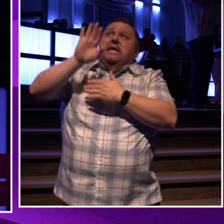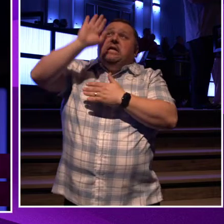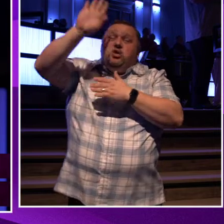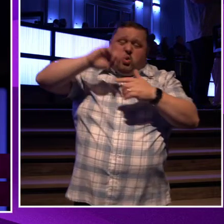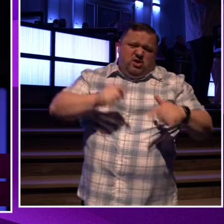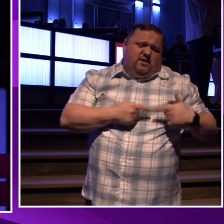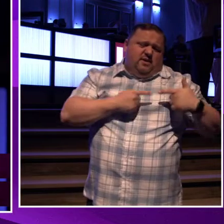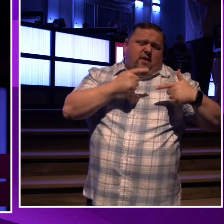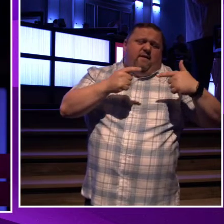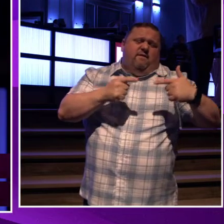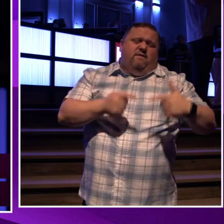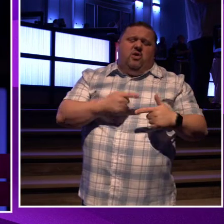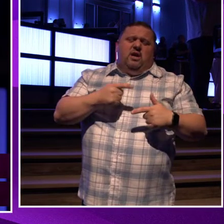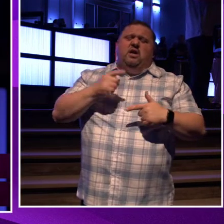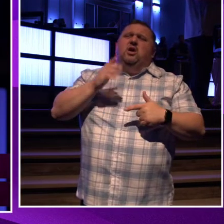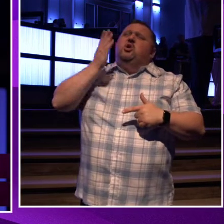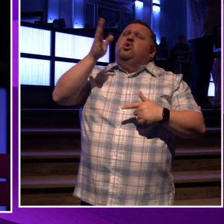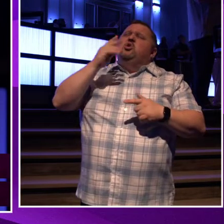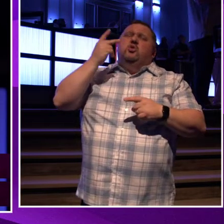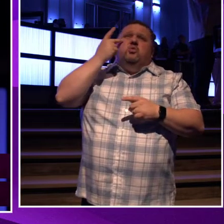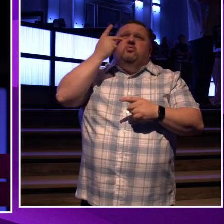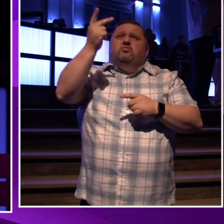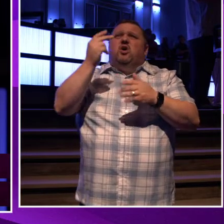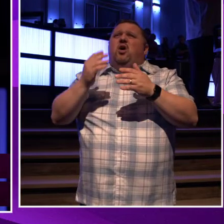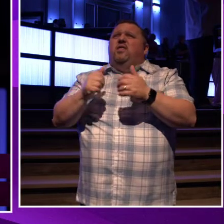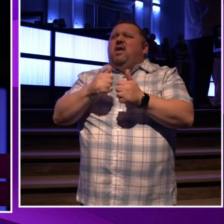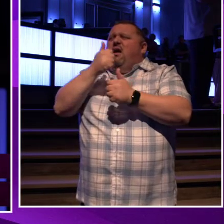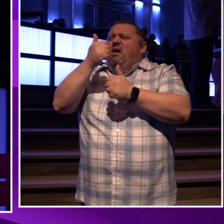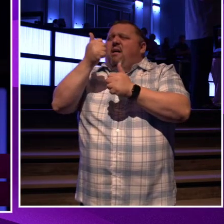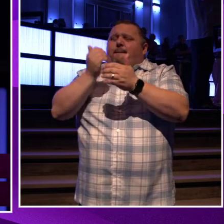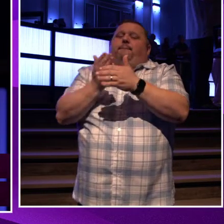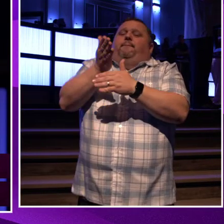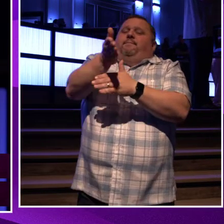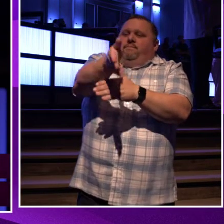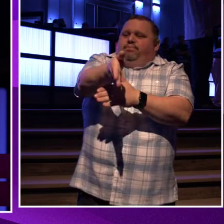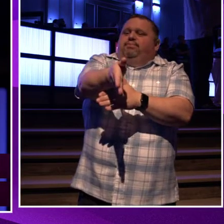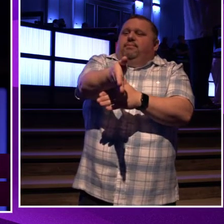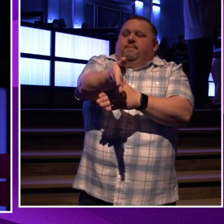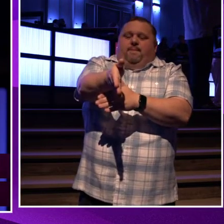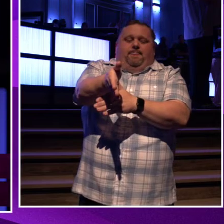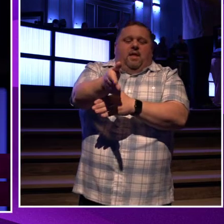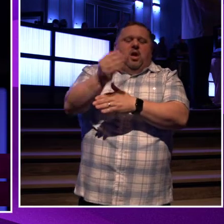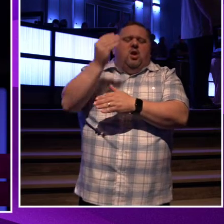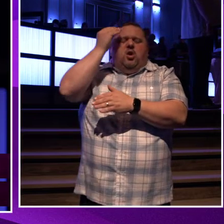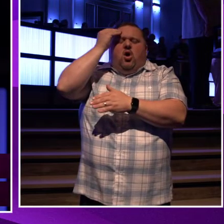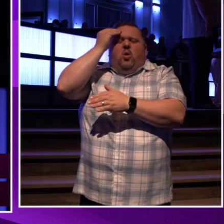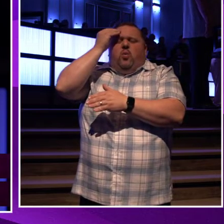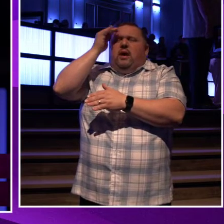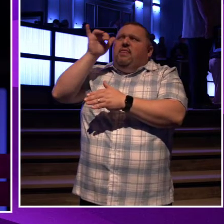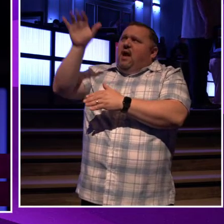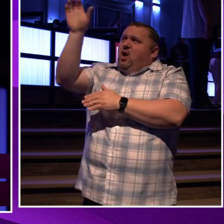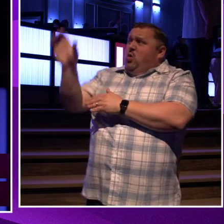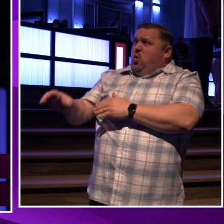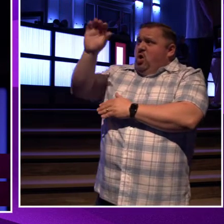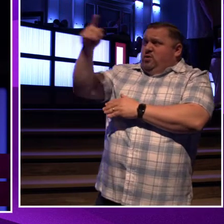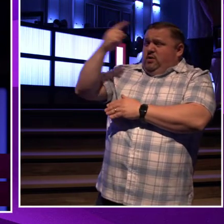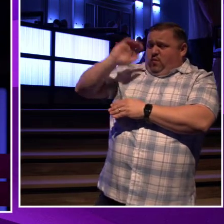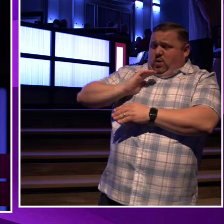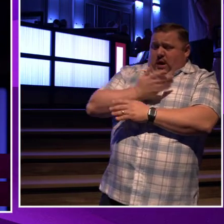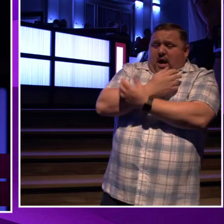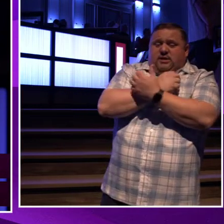your suffering, you saw to the other side, knowing this was our